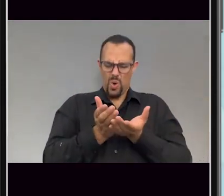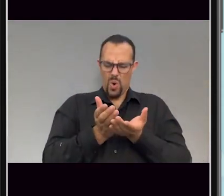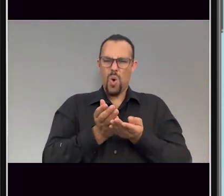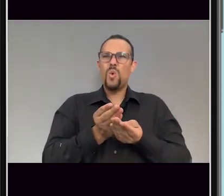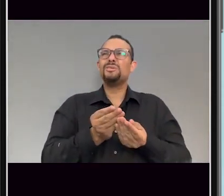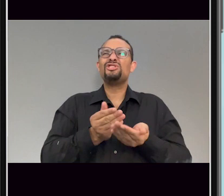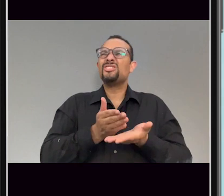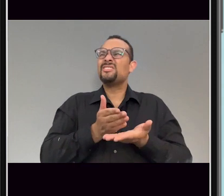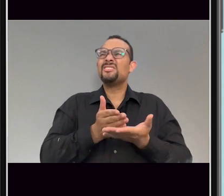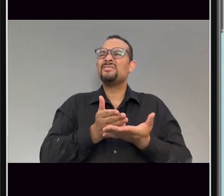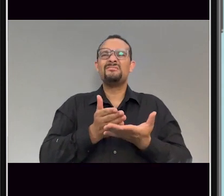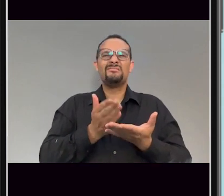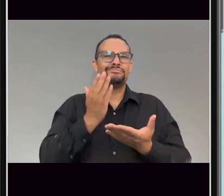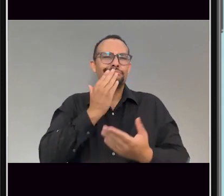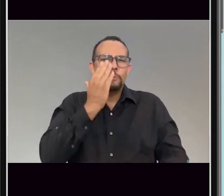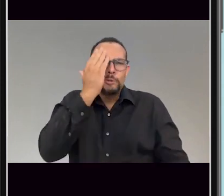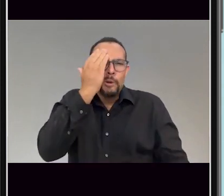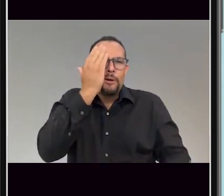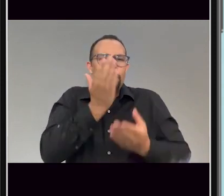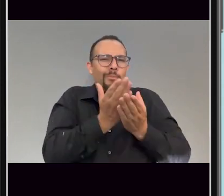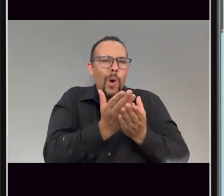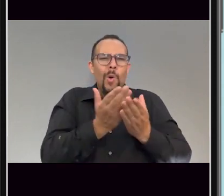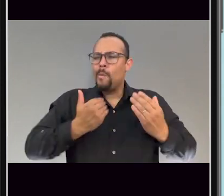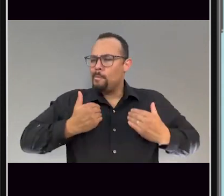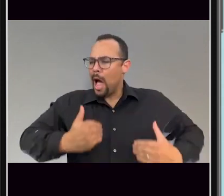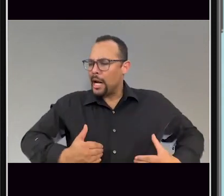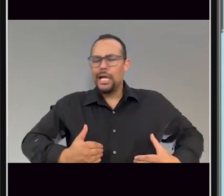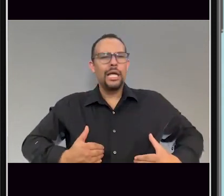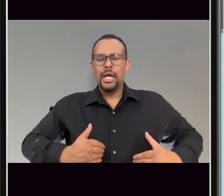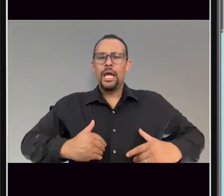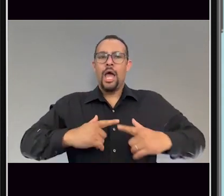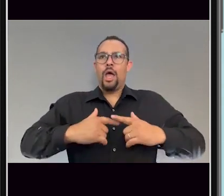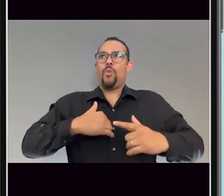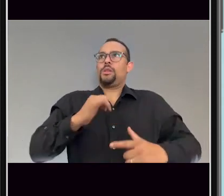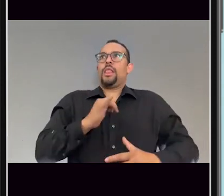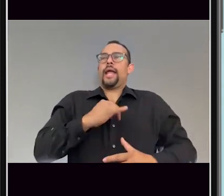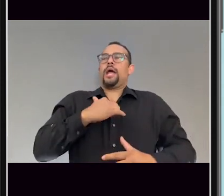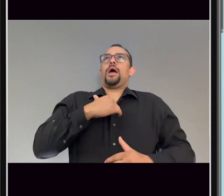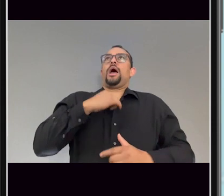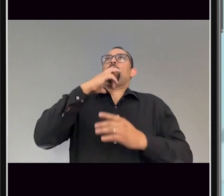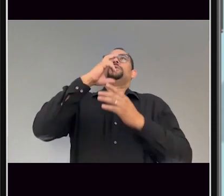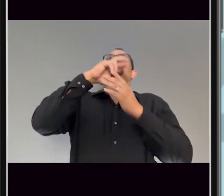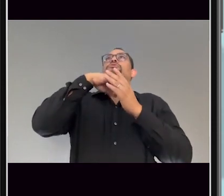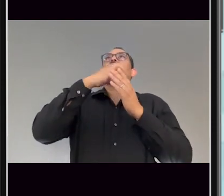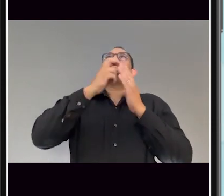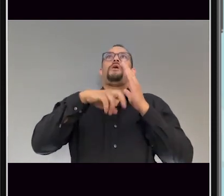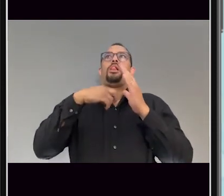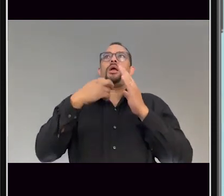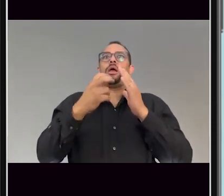The boat disappeared, my body disappeared, and I found myself falling into